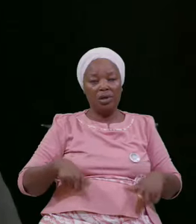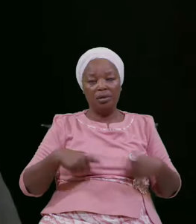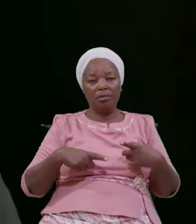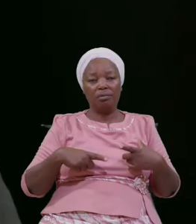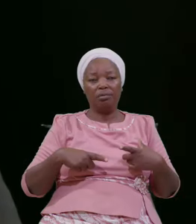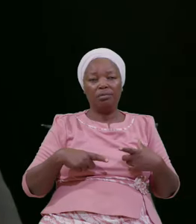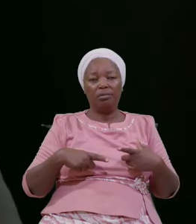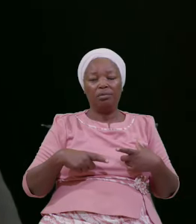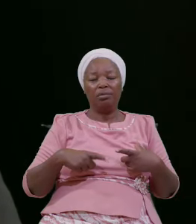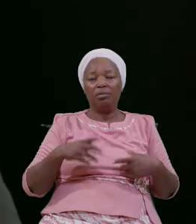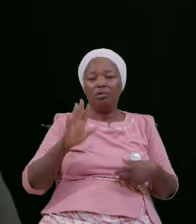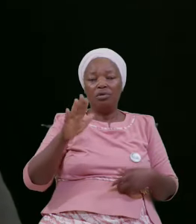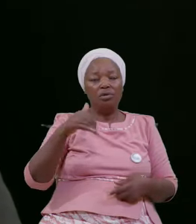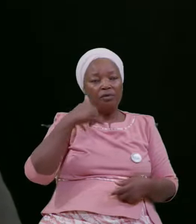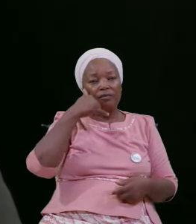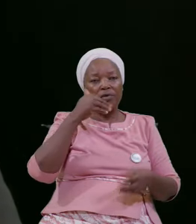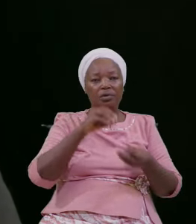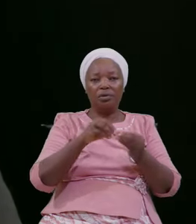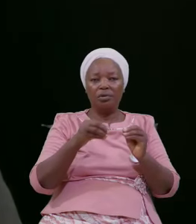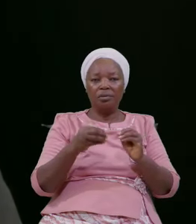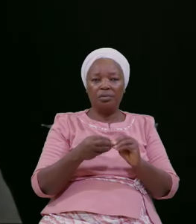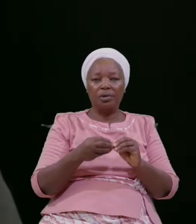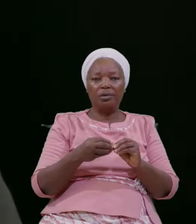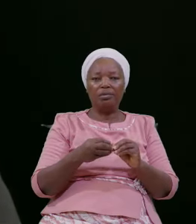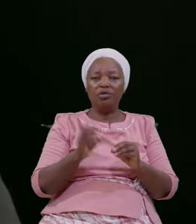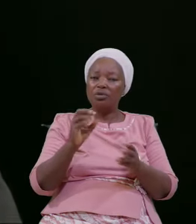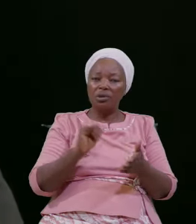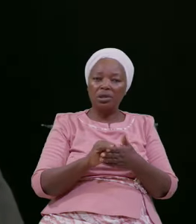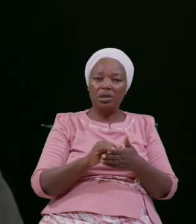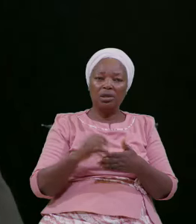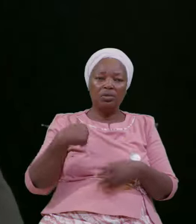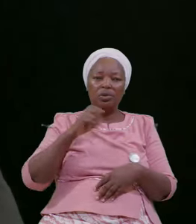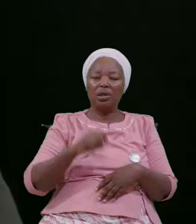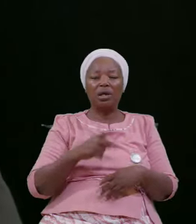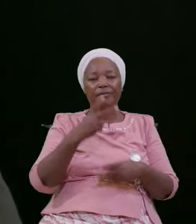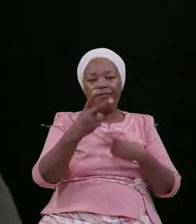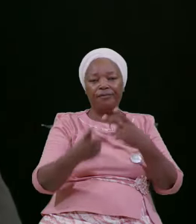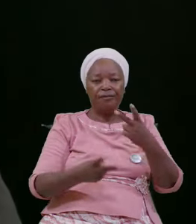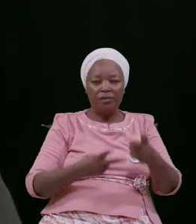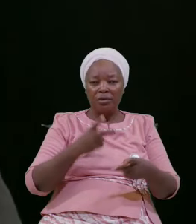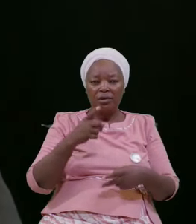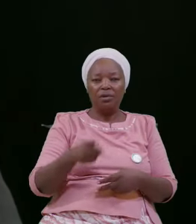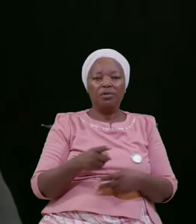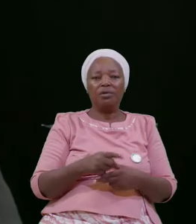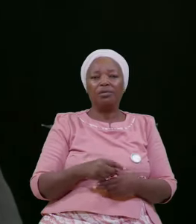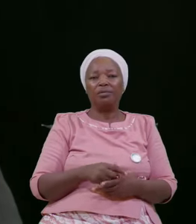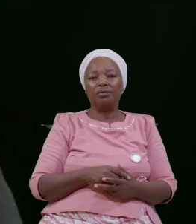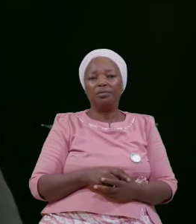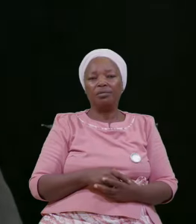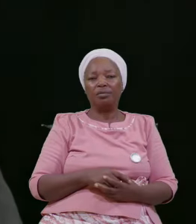the love of Christ can be extended to you. Your phone numbers, your details.